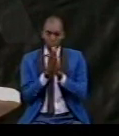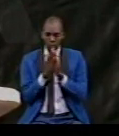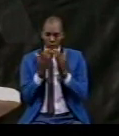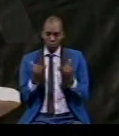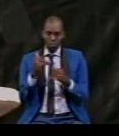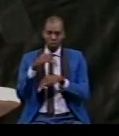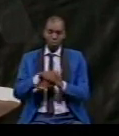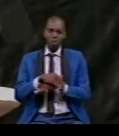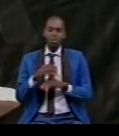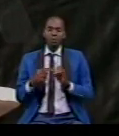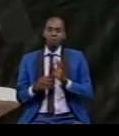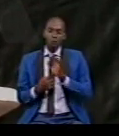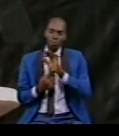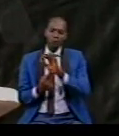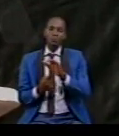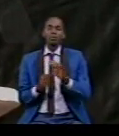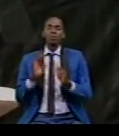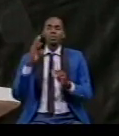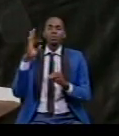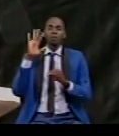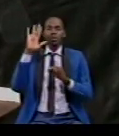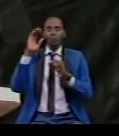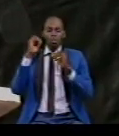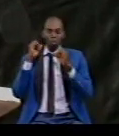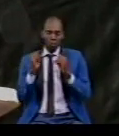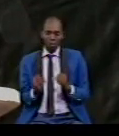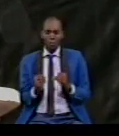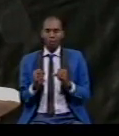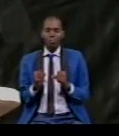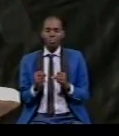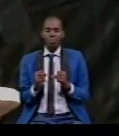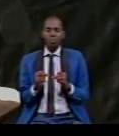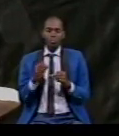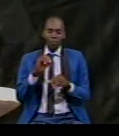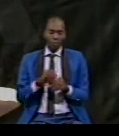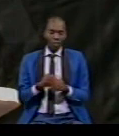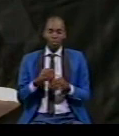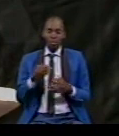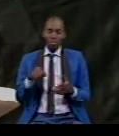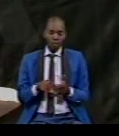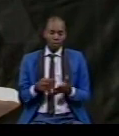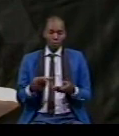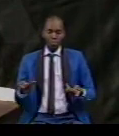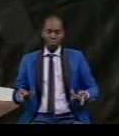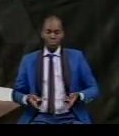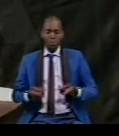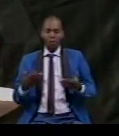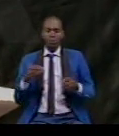there in Jesus' name. In that same hour,